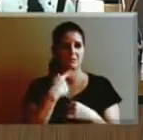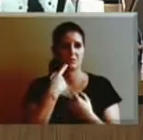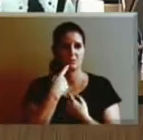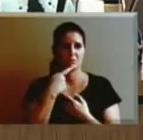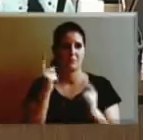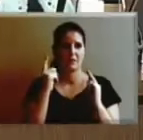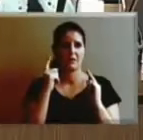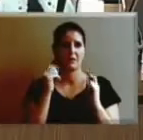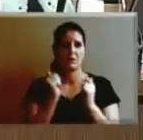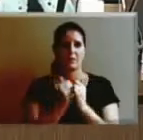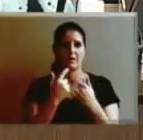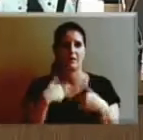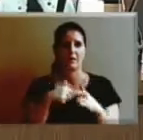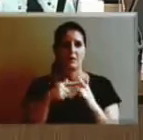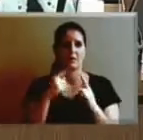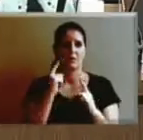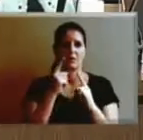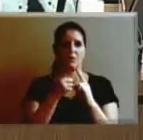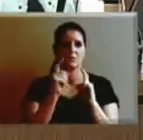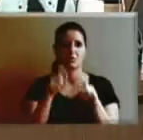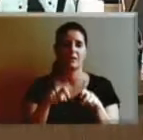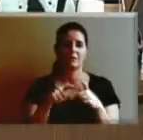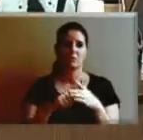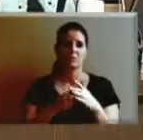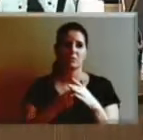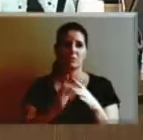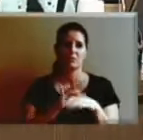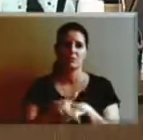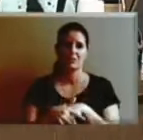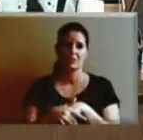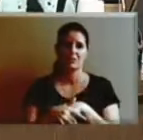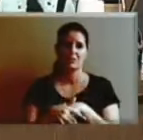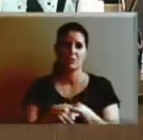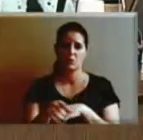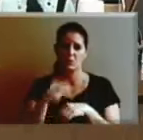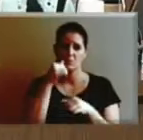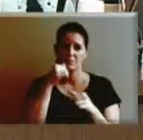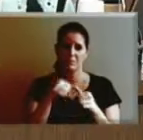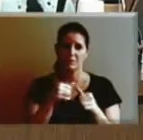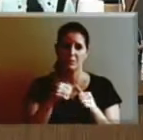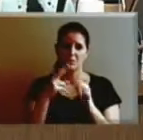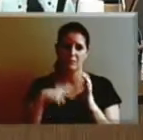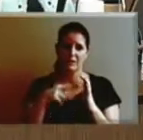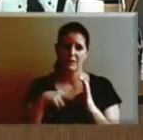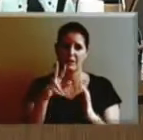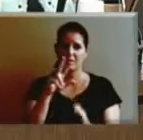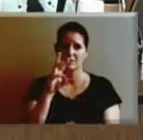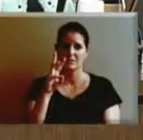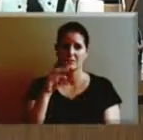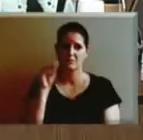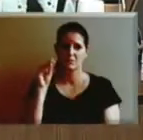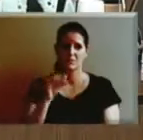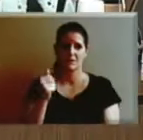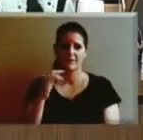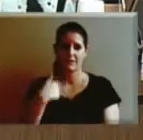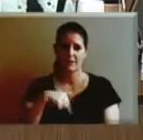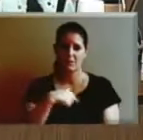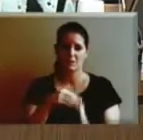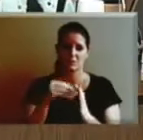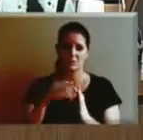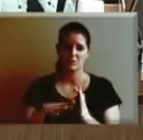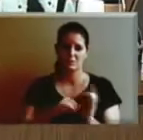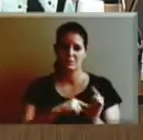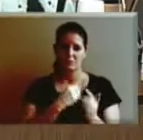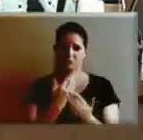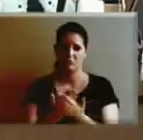have to start early. You remember reading that only 36% of our students come